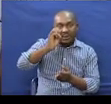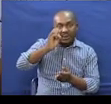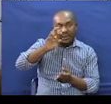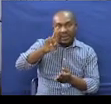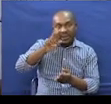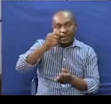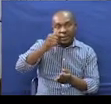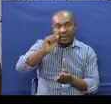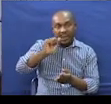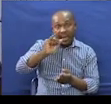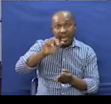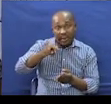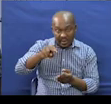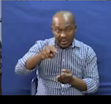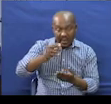geographical.